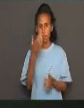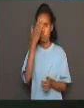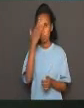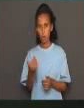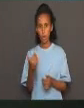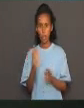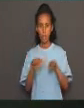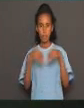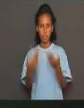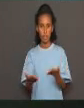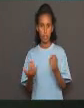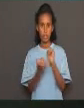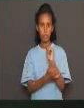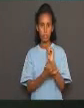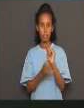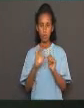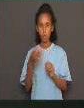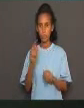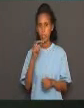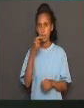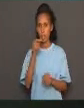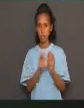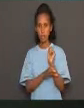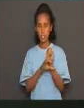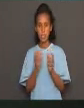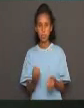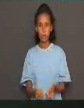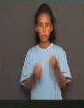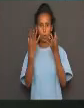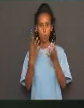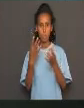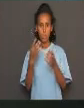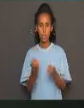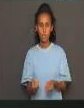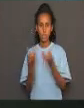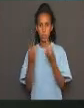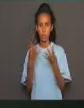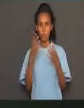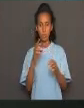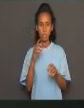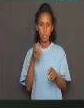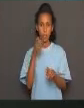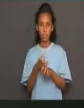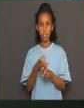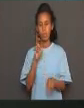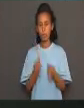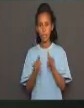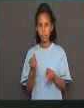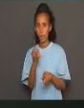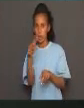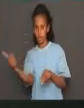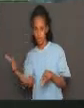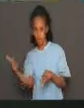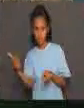you discussed why certain regions of the country are more heavily populated than